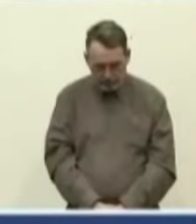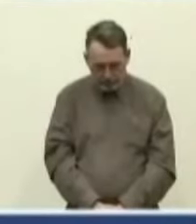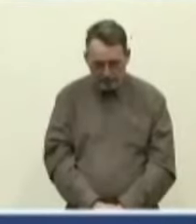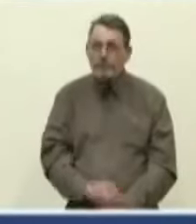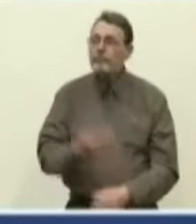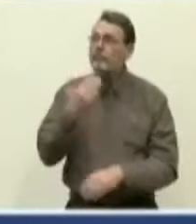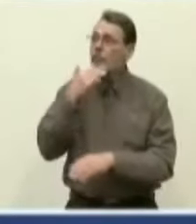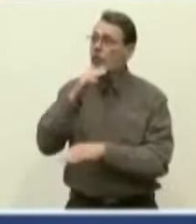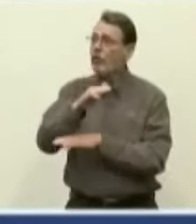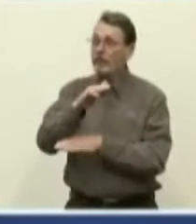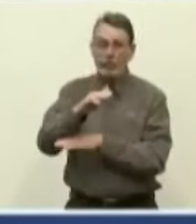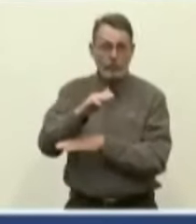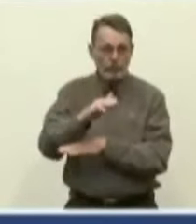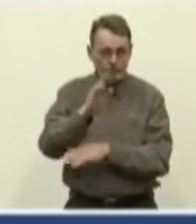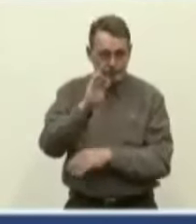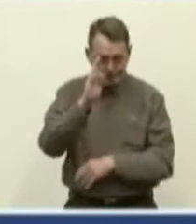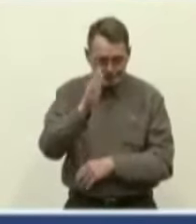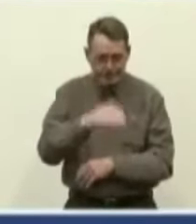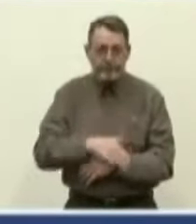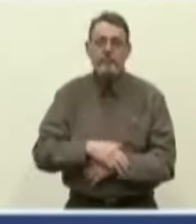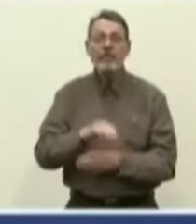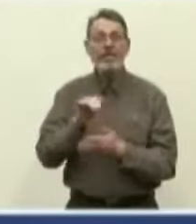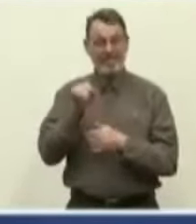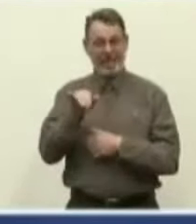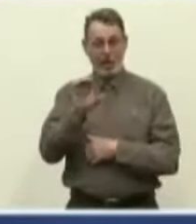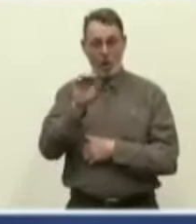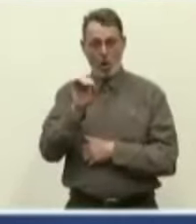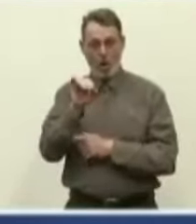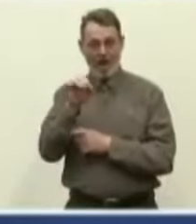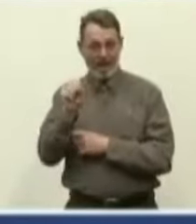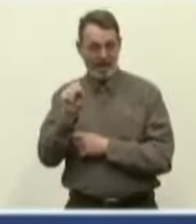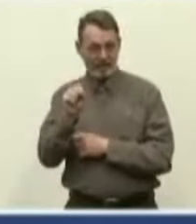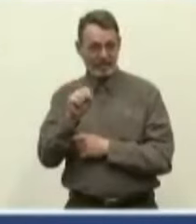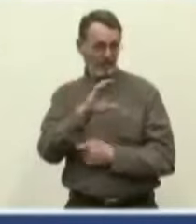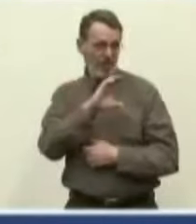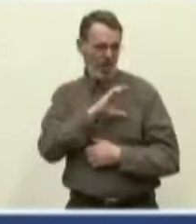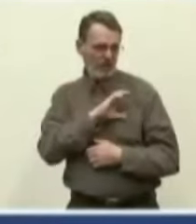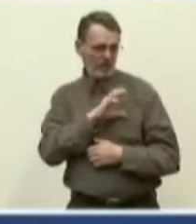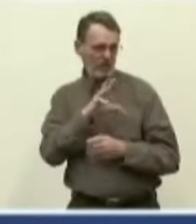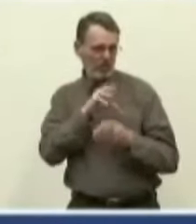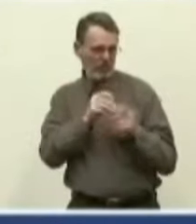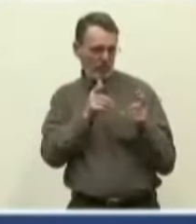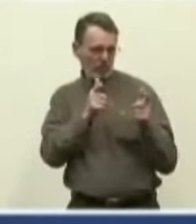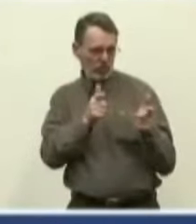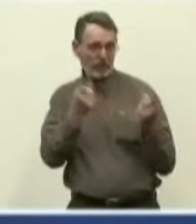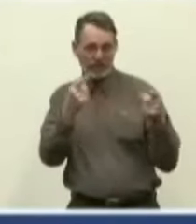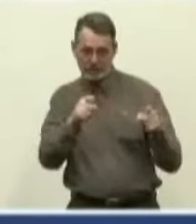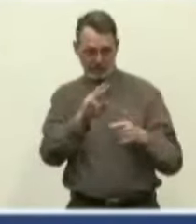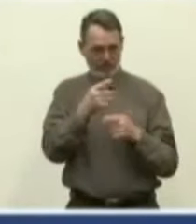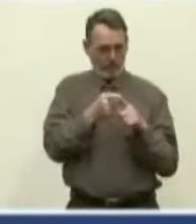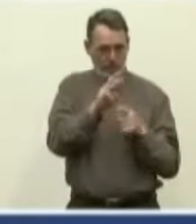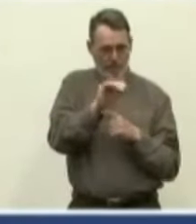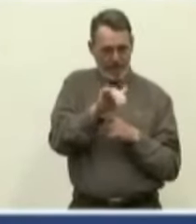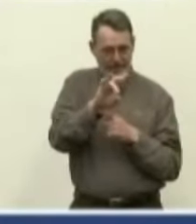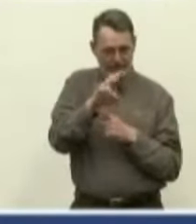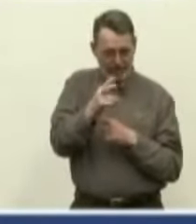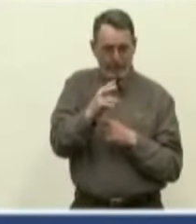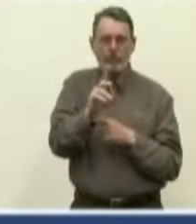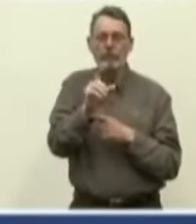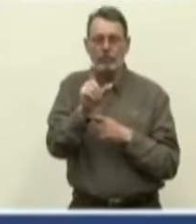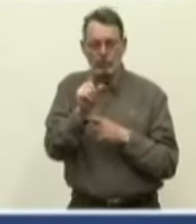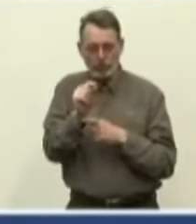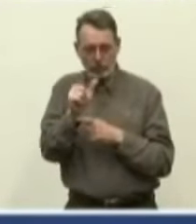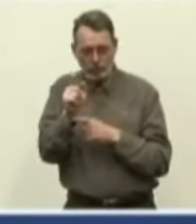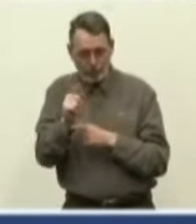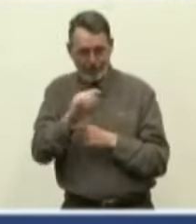Good afternoon. The officer-involved shooting incident that occurred on May 7th, 2021 at Varney Place and Jack London